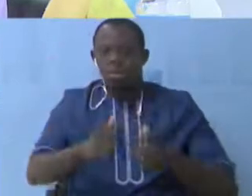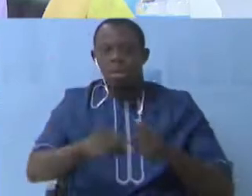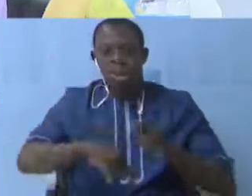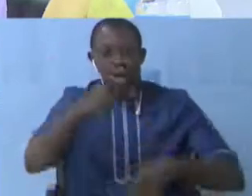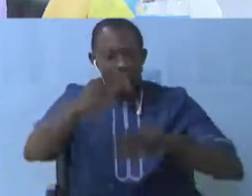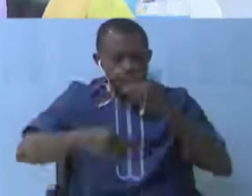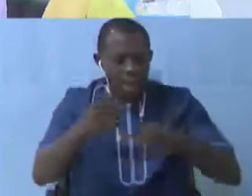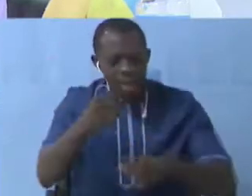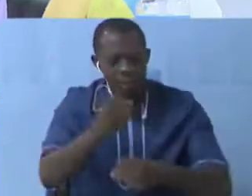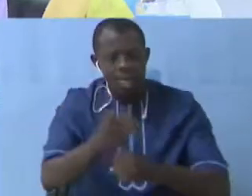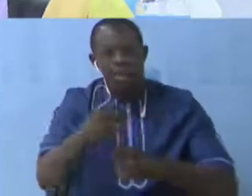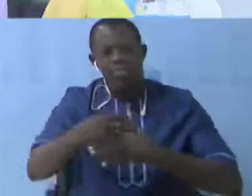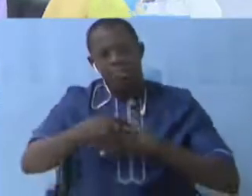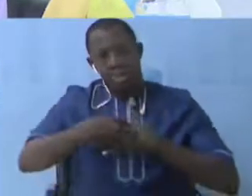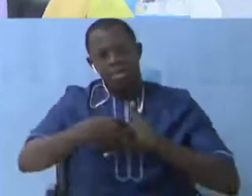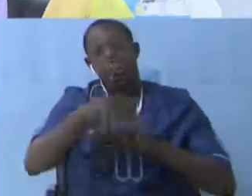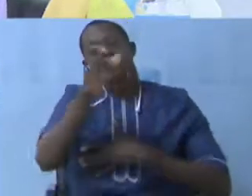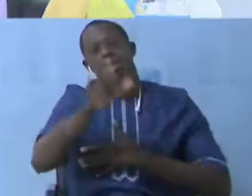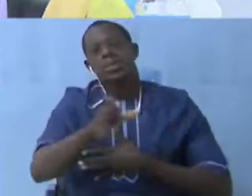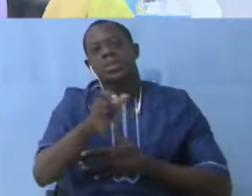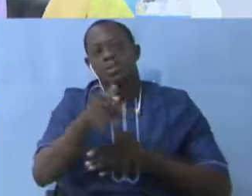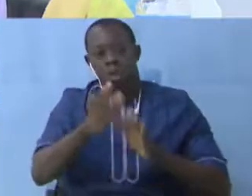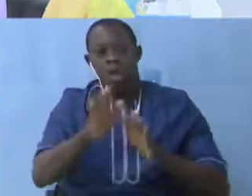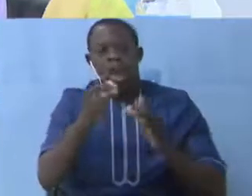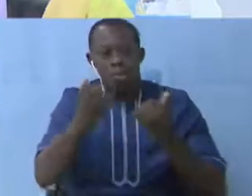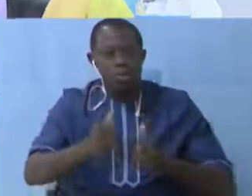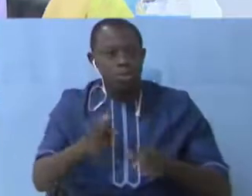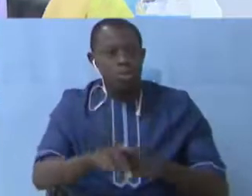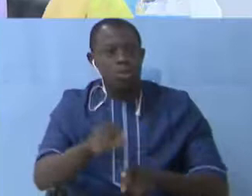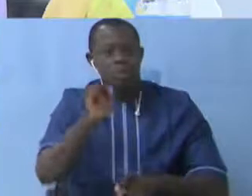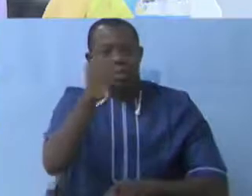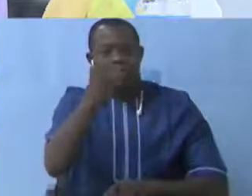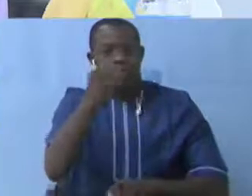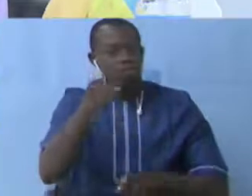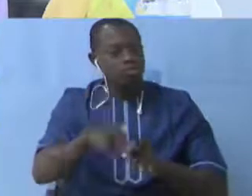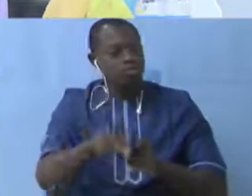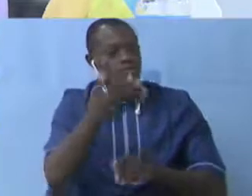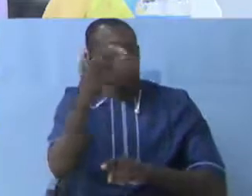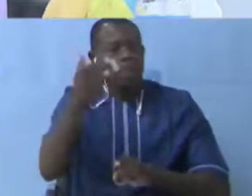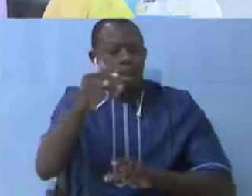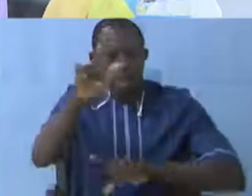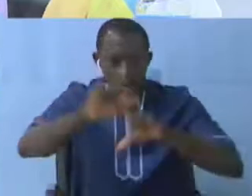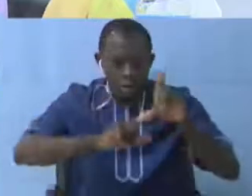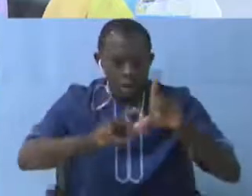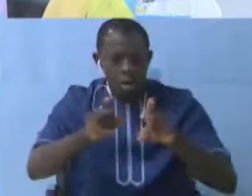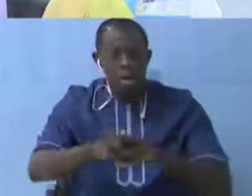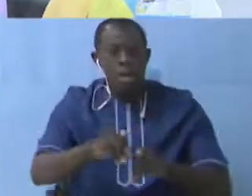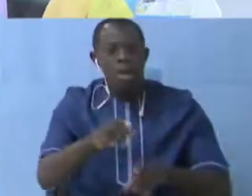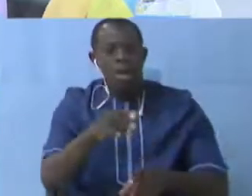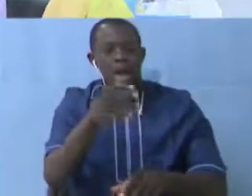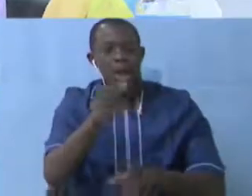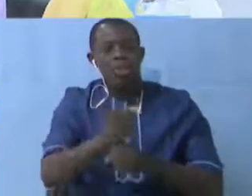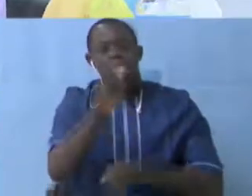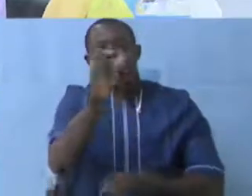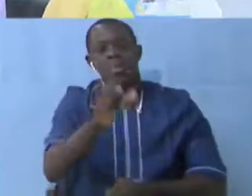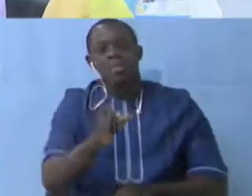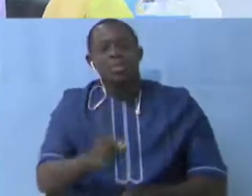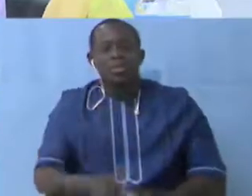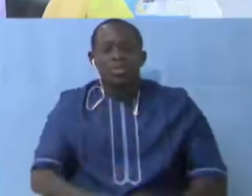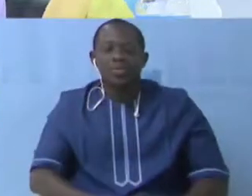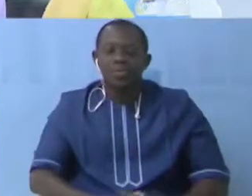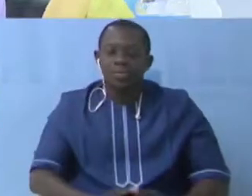aadama mujjee gi tamit ñu nekk na ñoo xam ne ñu loru lañ. And it was very difficult at some stage also to document and to ascertain,